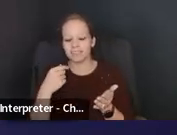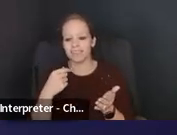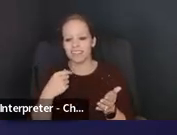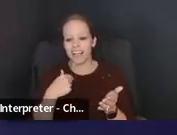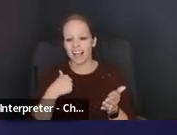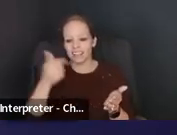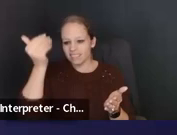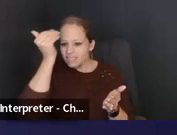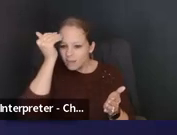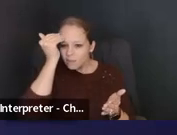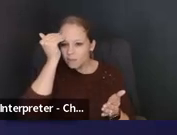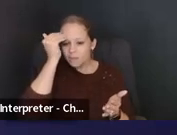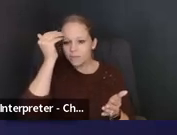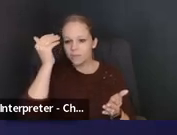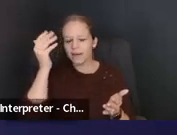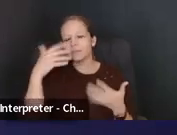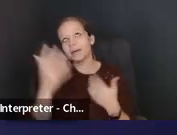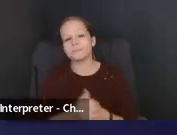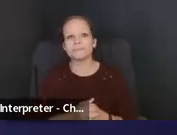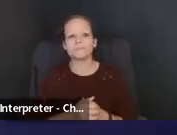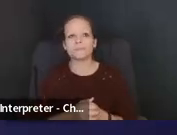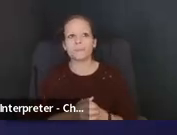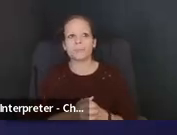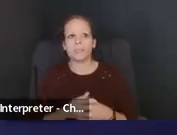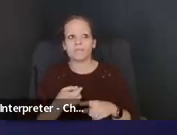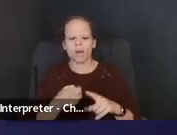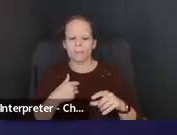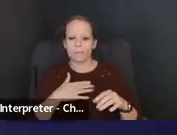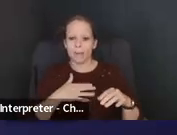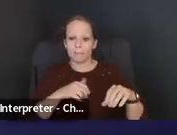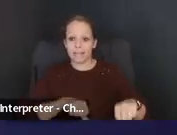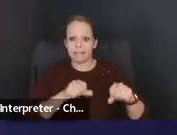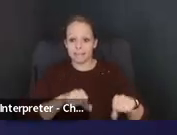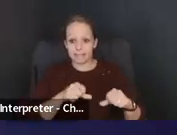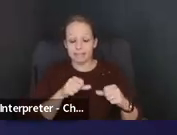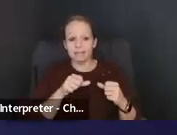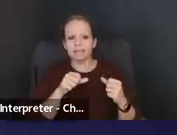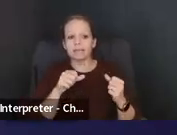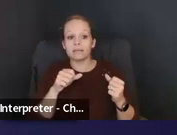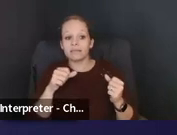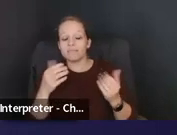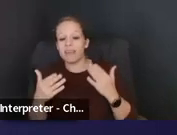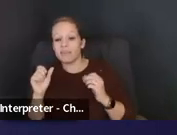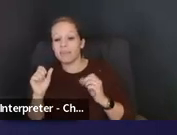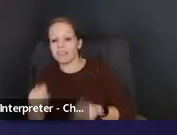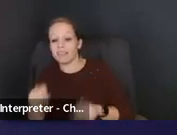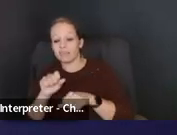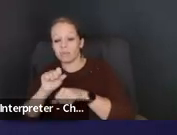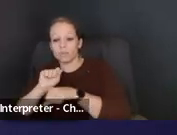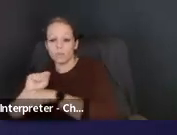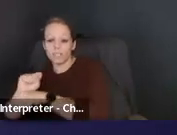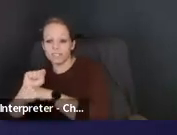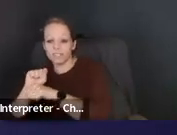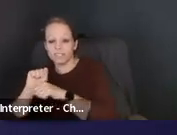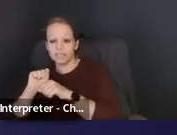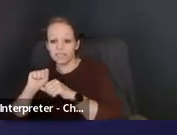Sometimes I know that, you know, from a capacity standpoint, I have the opportunity to maybe do some more work. And so then I'm